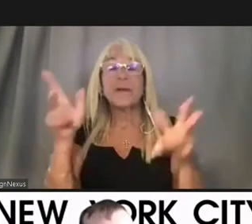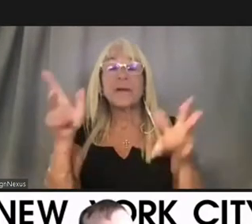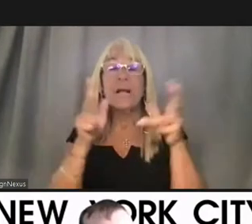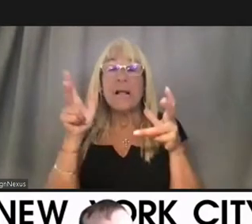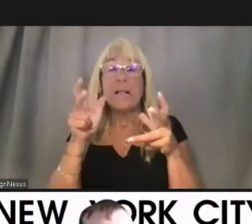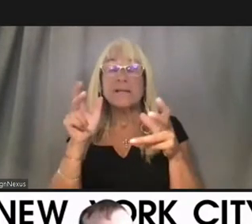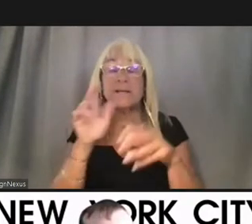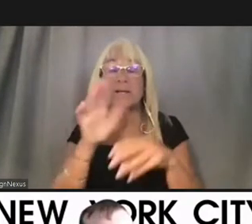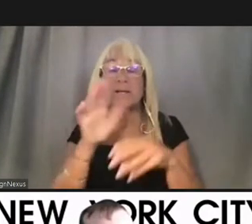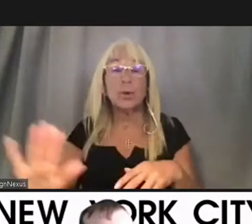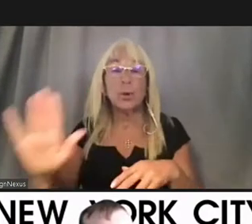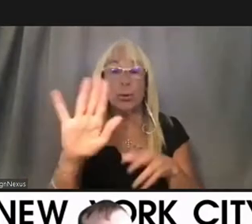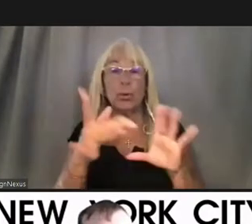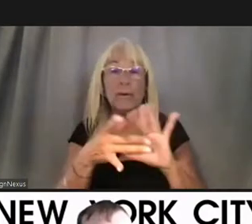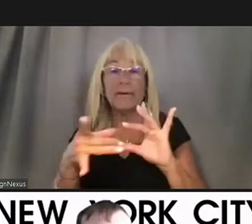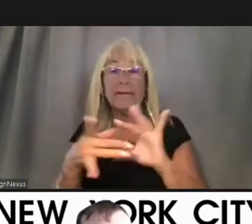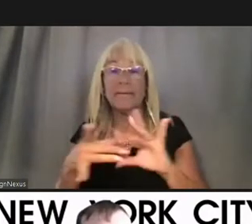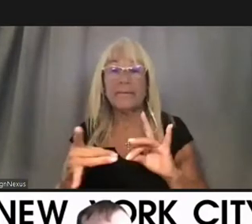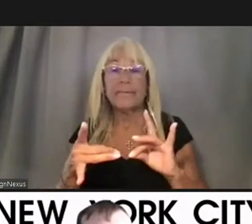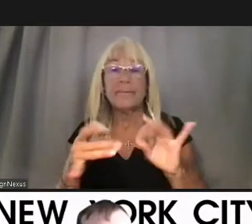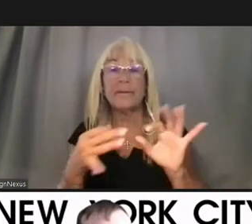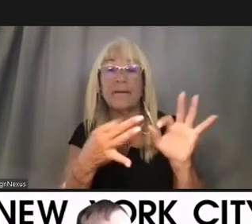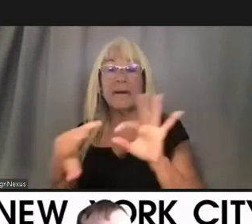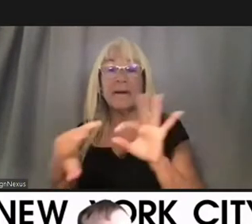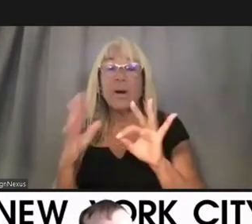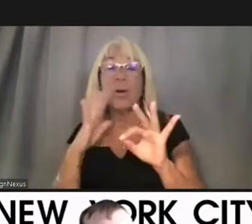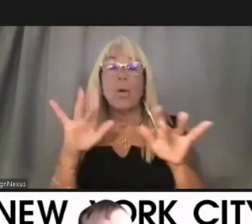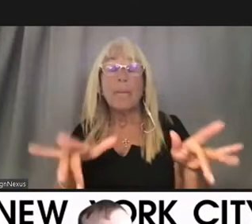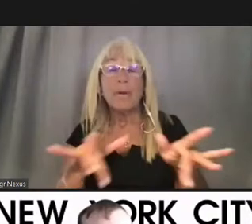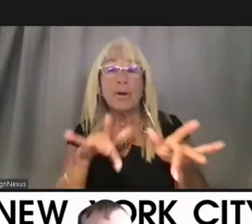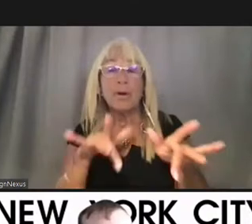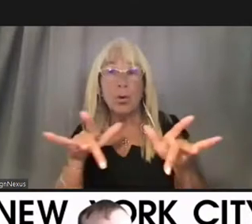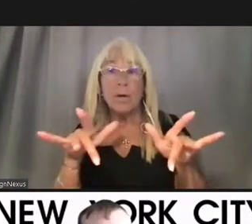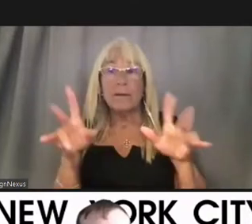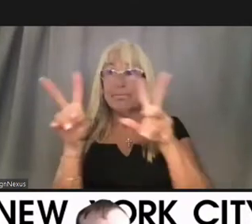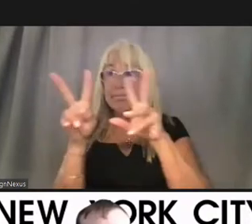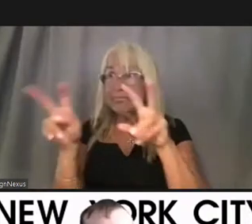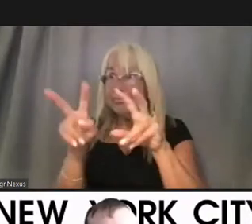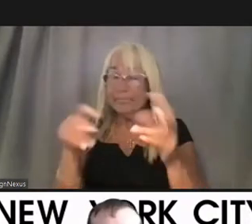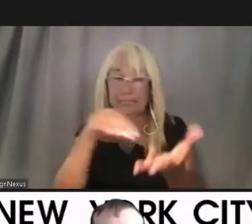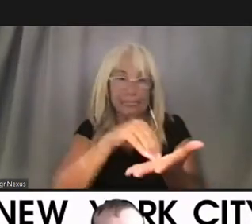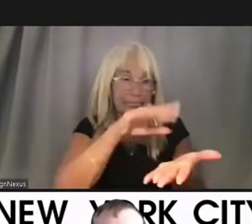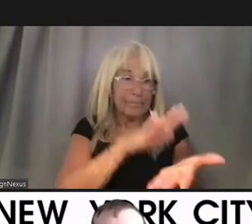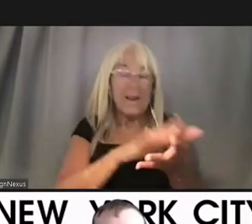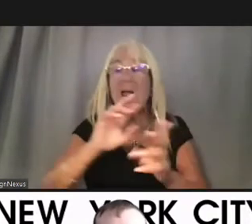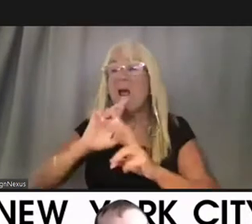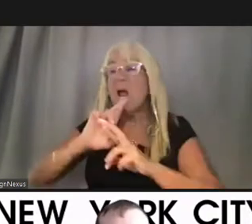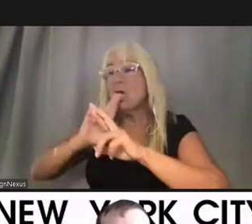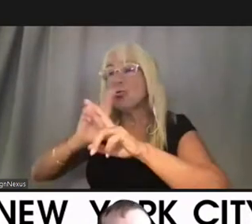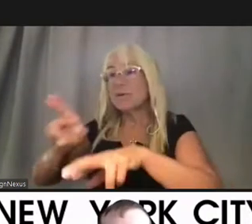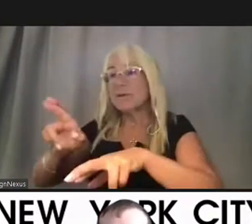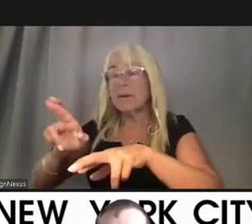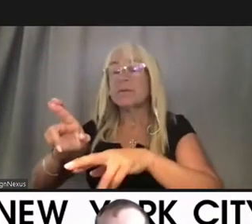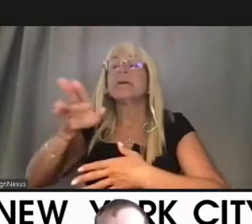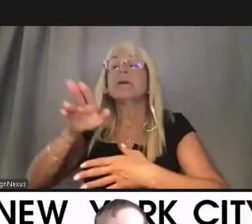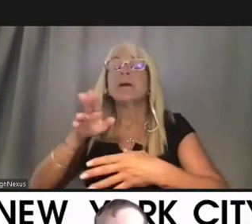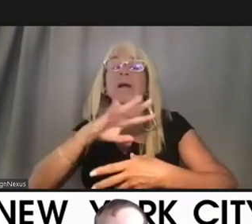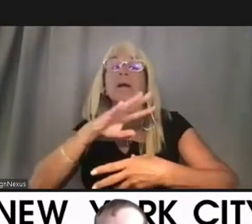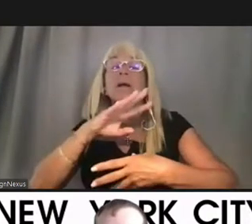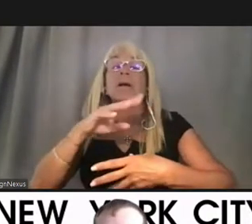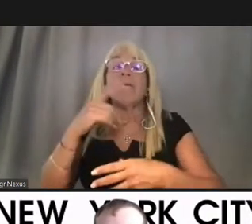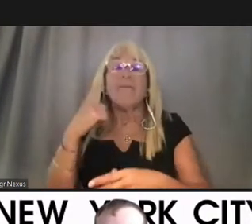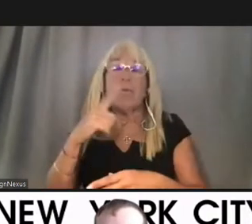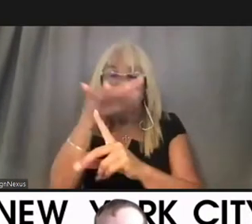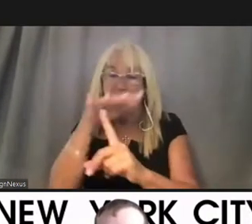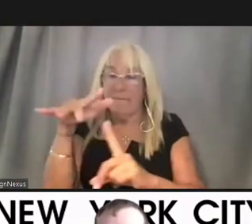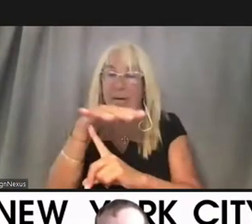what you have to say your comments will be recorded indexed and responded to as part of the environmental assessment process